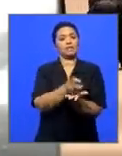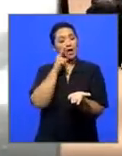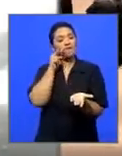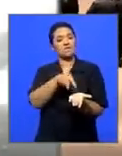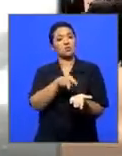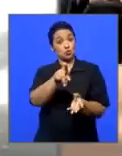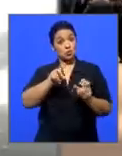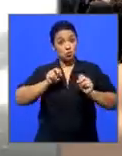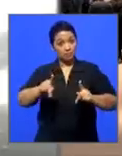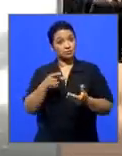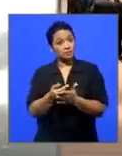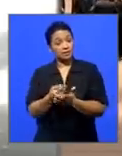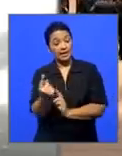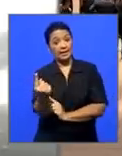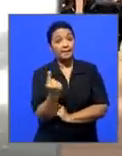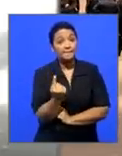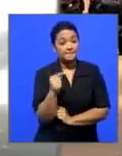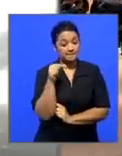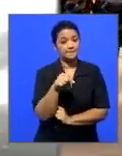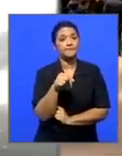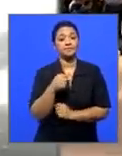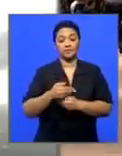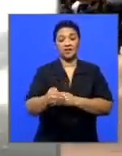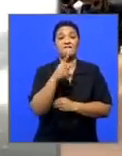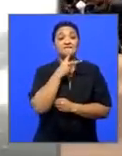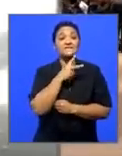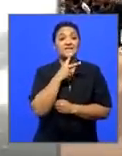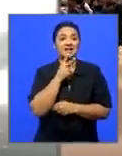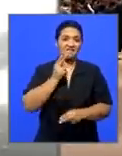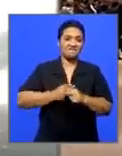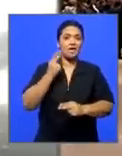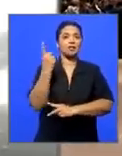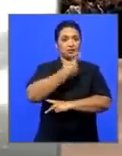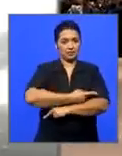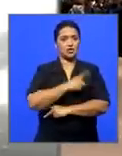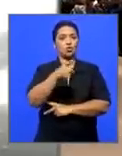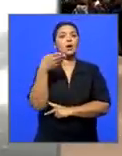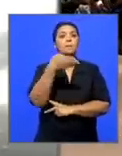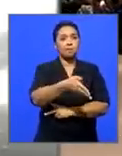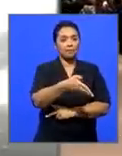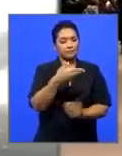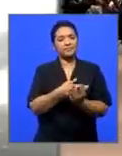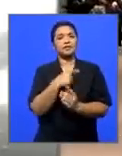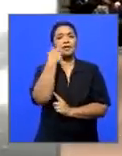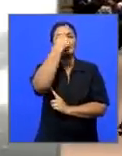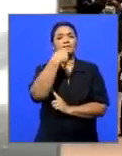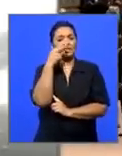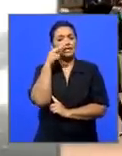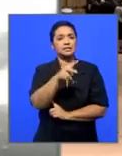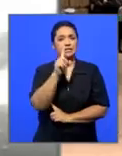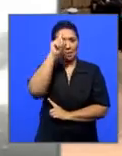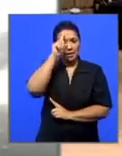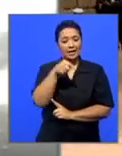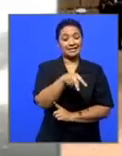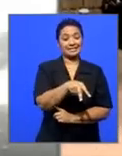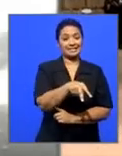to come down here up until Friday, to come down to the Union Buildings if that's what you wish, to come and